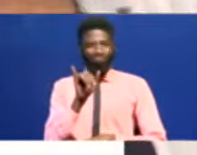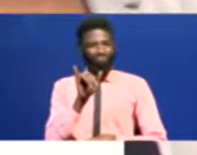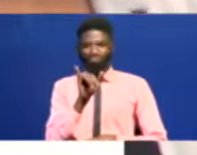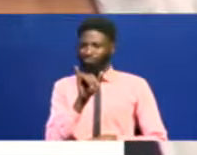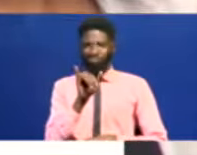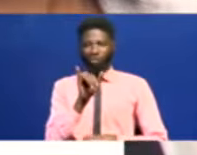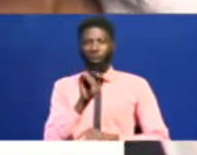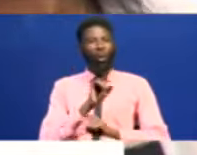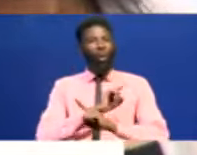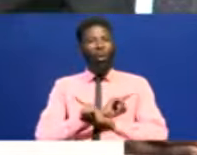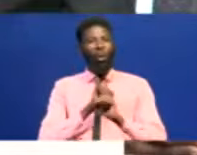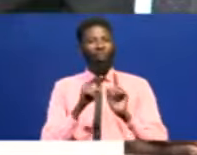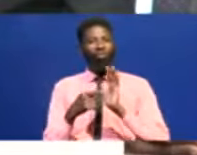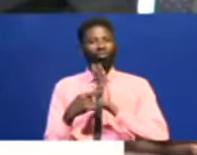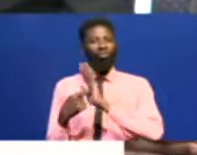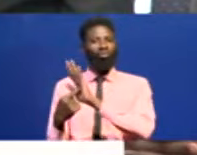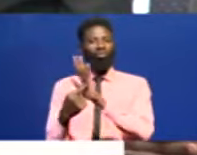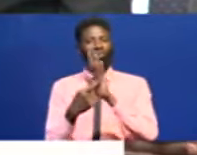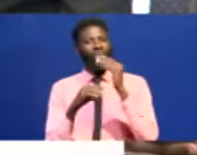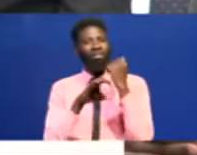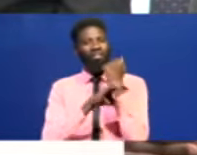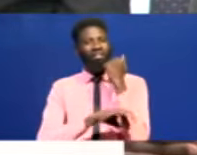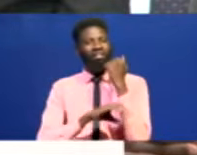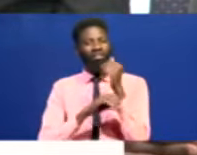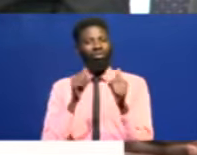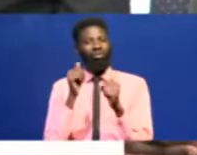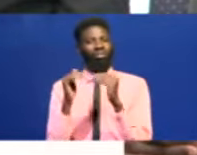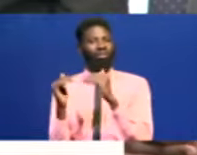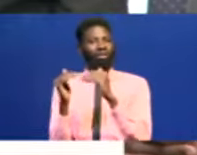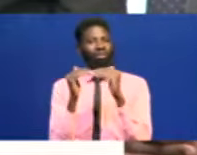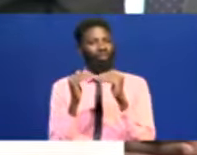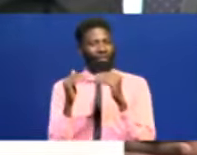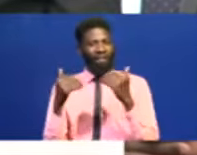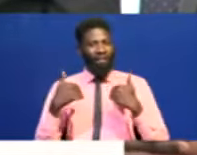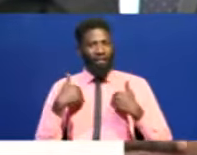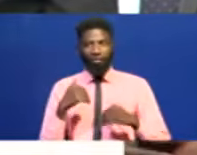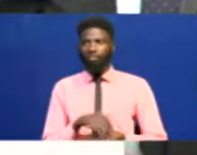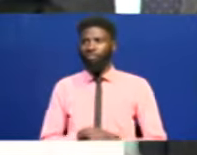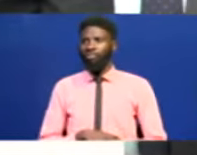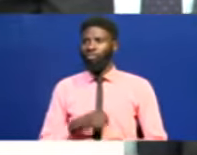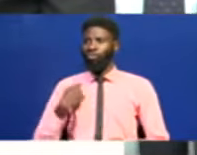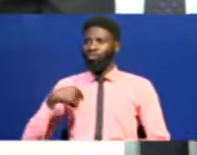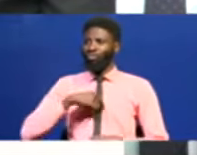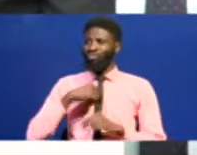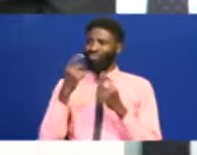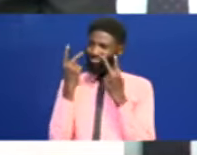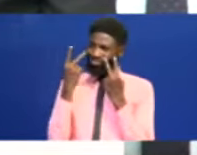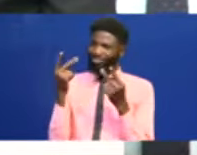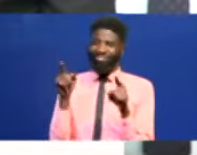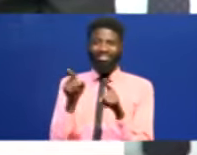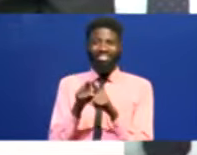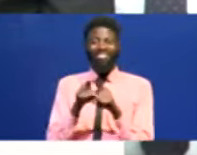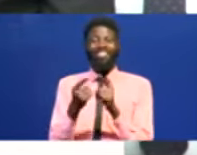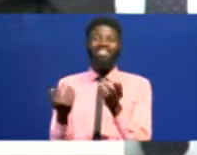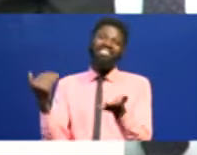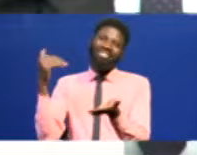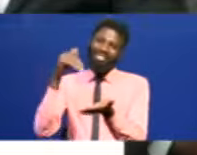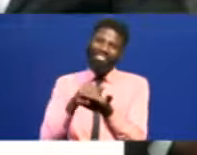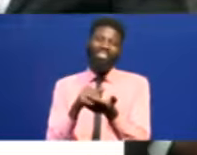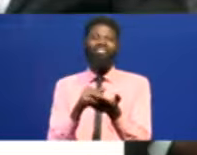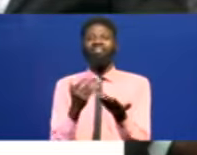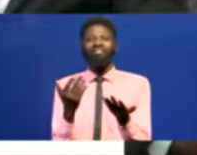enjoying democracy. And we are also seeing a return of extrajudicial